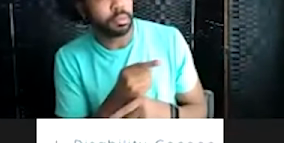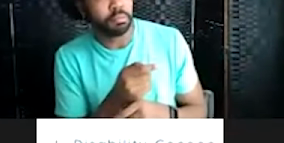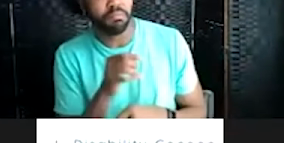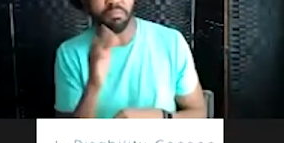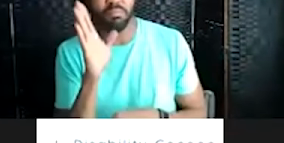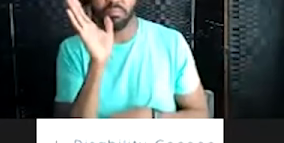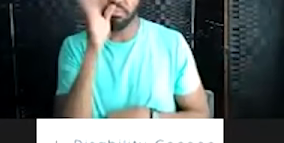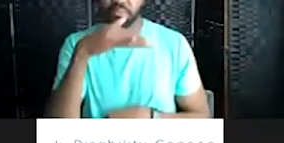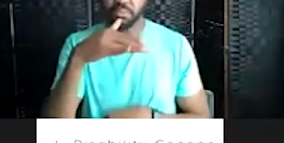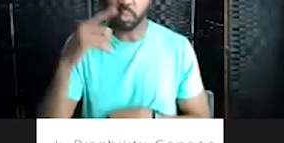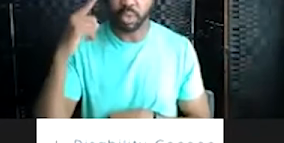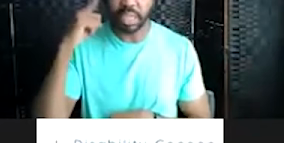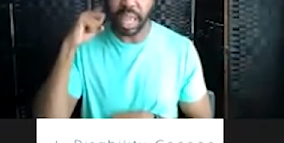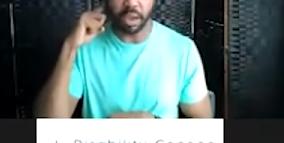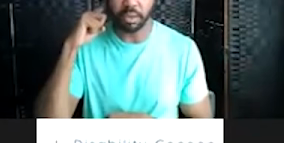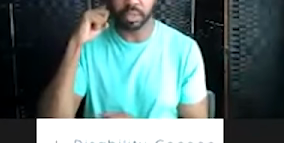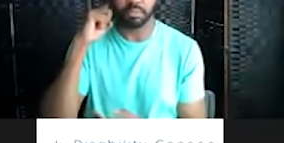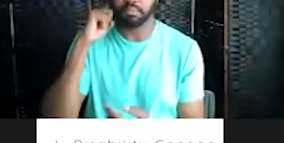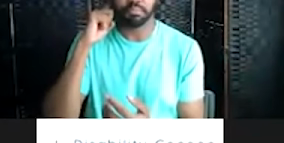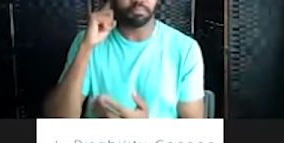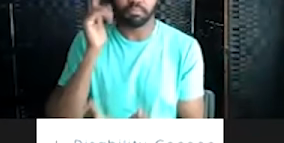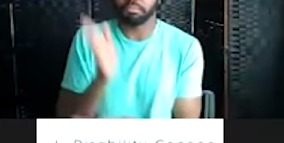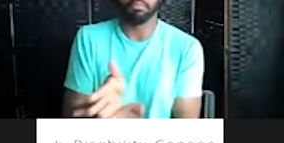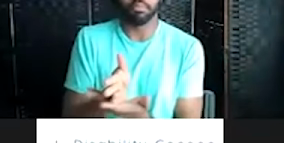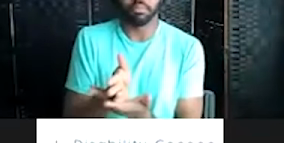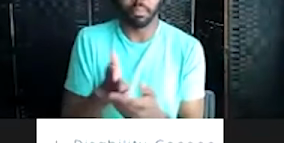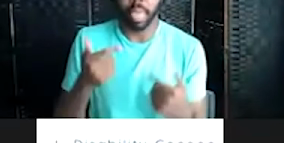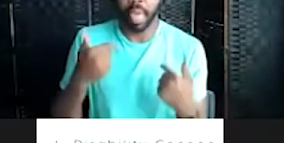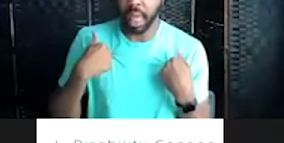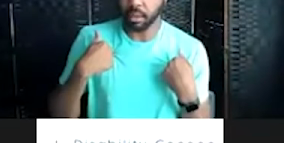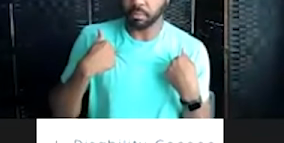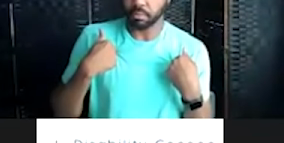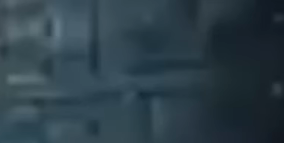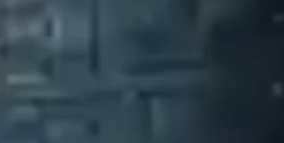stop, because I can continue to hear it on my end.